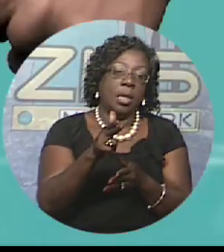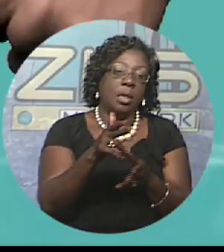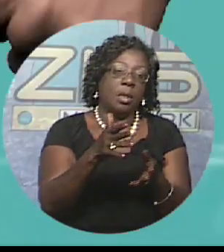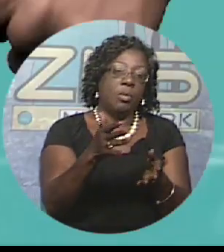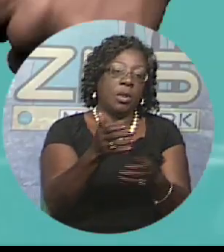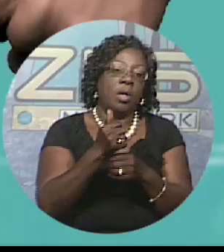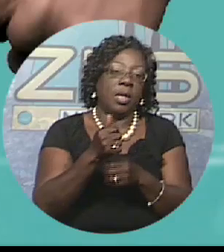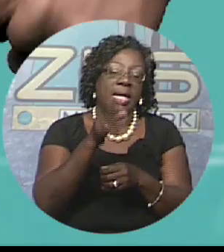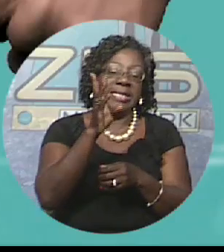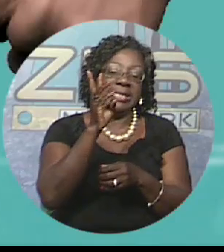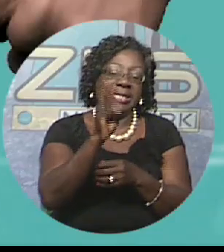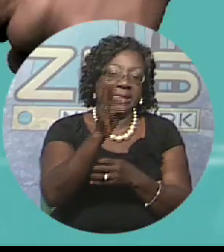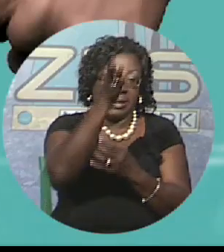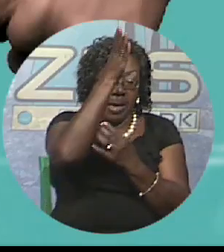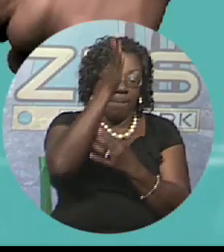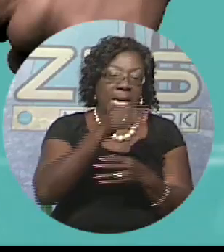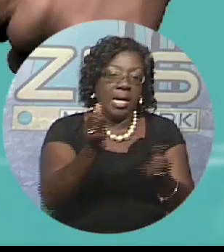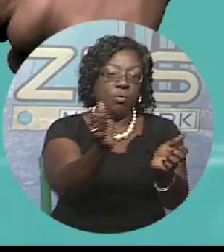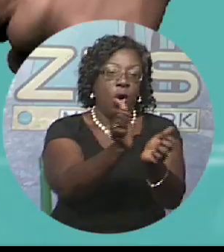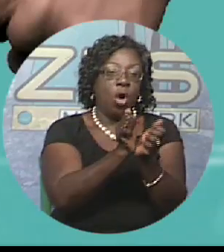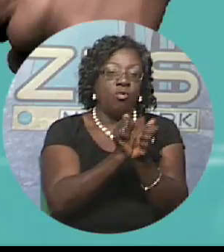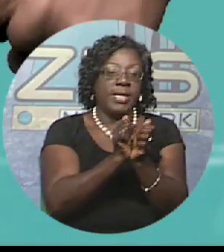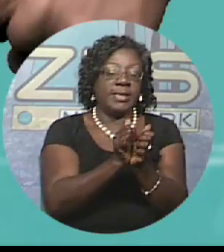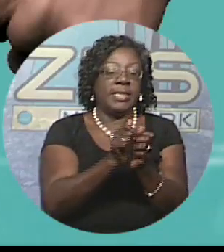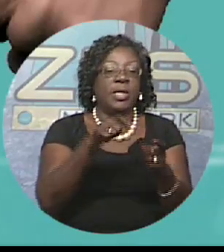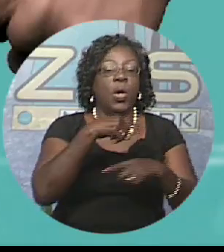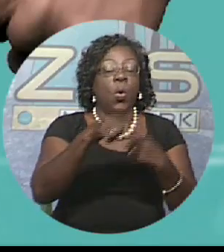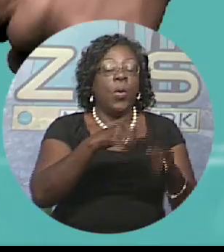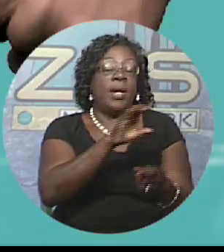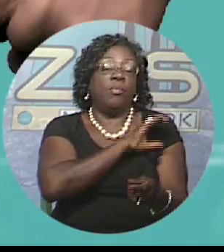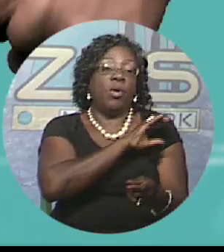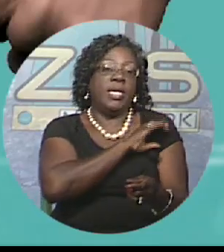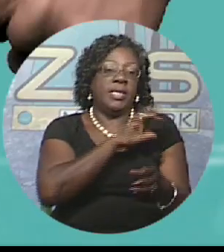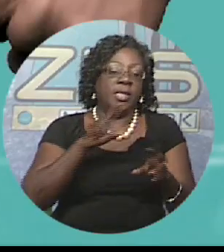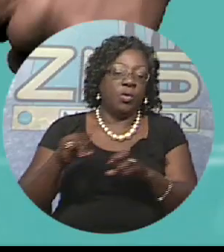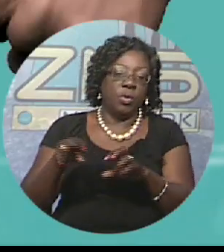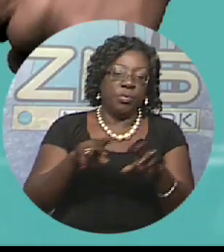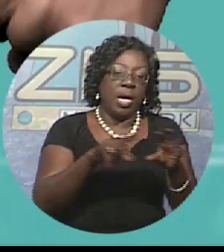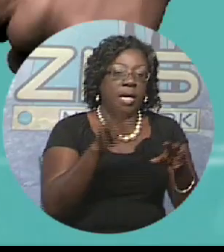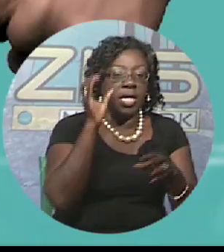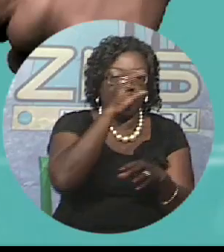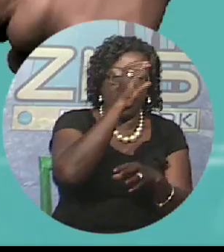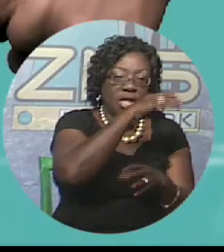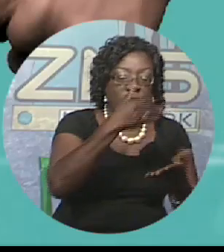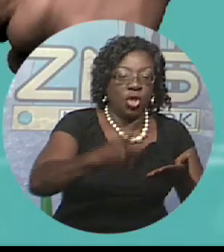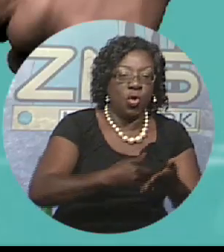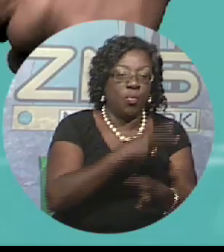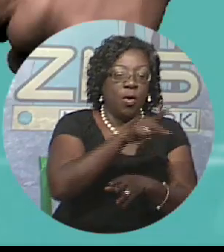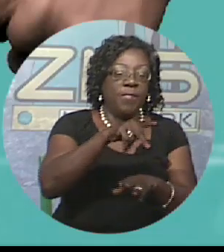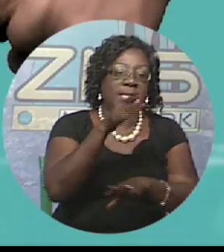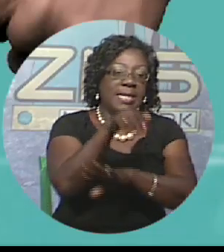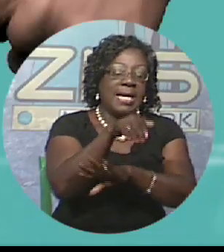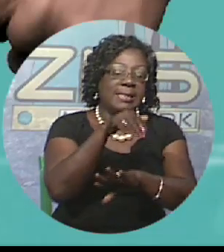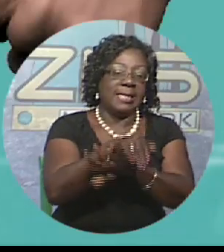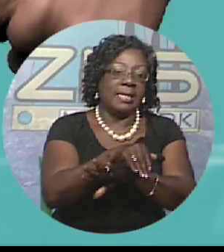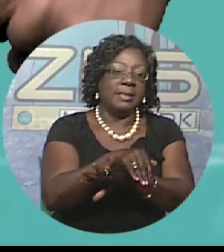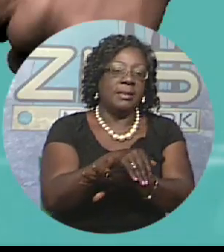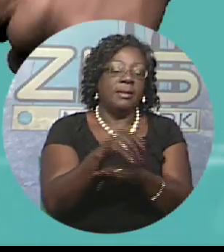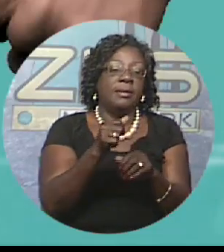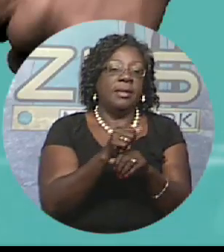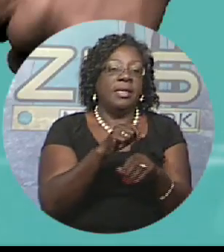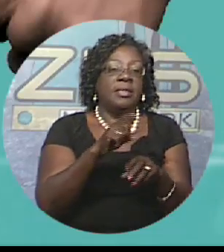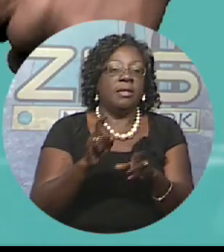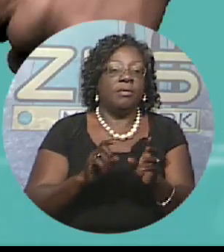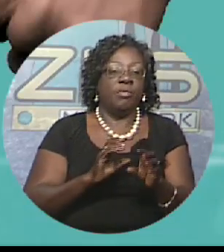men arrested. Well, that's what happened when Saturation Police patrols canvassed the streets of New Providence last night. Internal Security Division